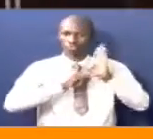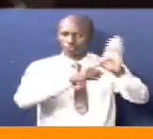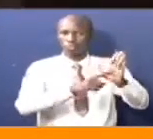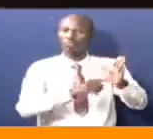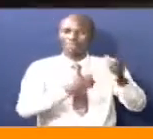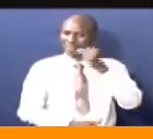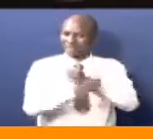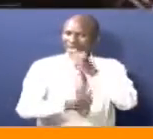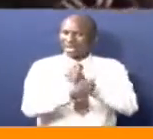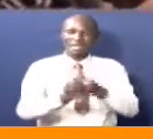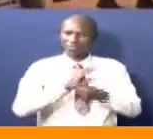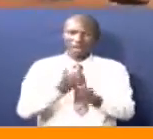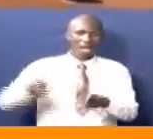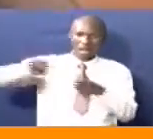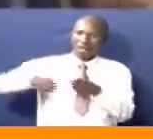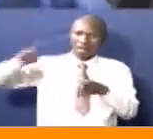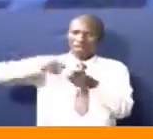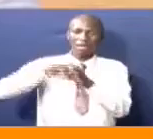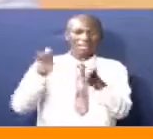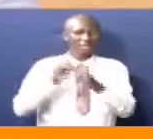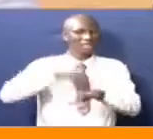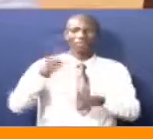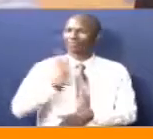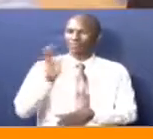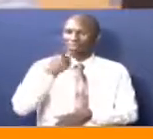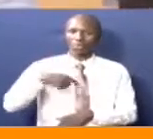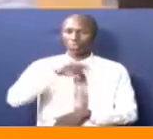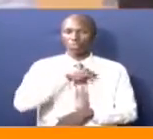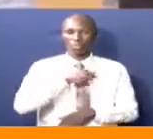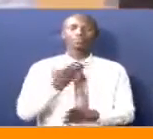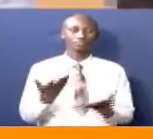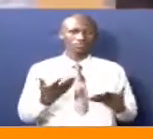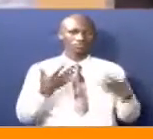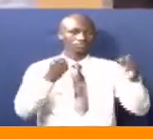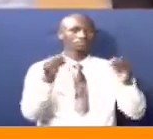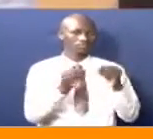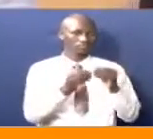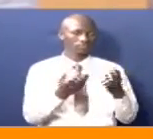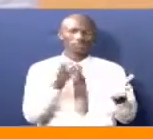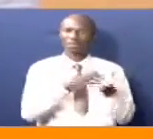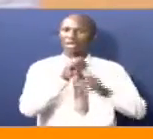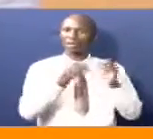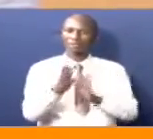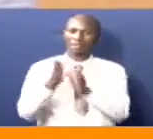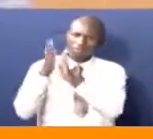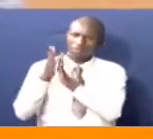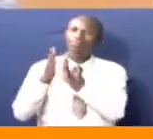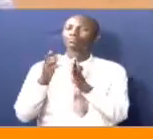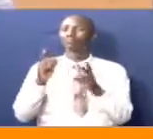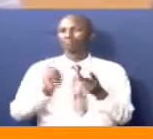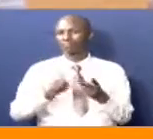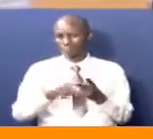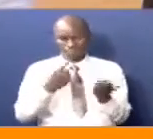Mwisho wako ongeleka kwa uwu. Nunezi wandhini wa kavinda kau. We have held meetings if it's matters of security. We